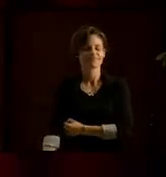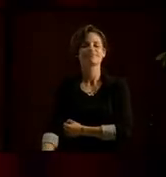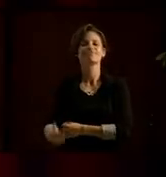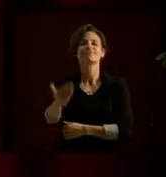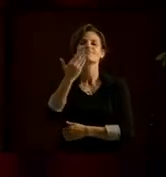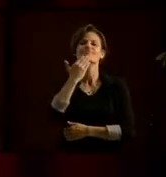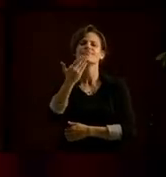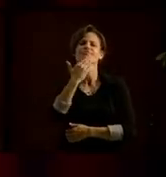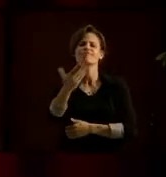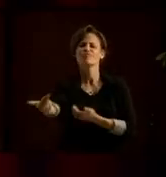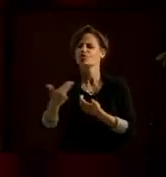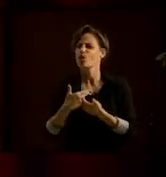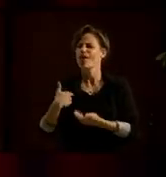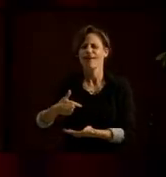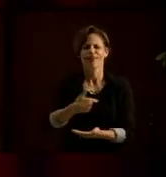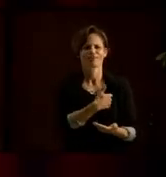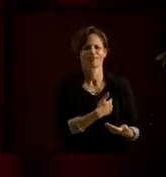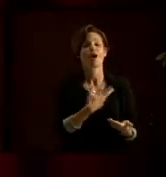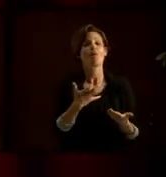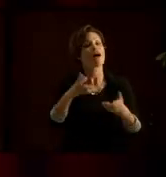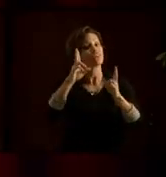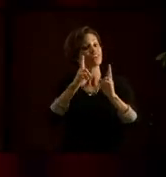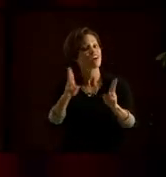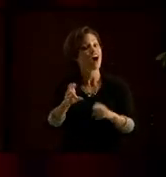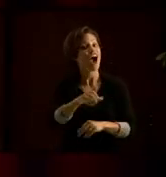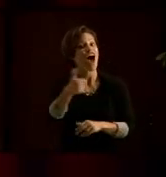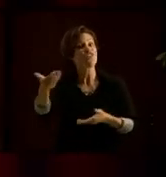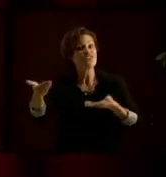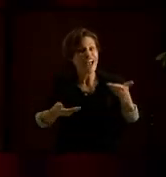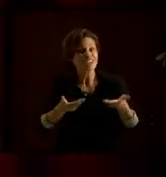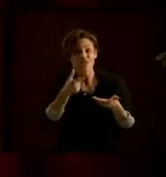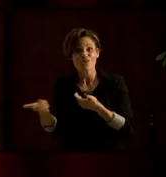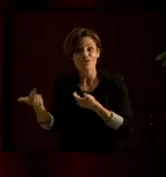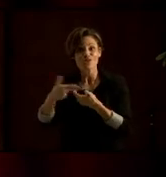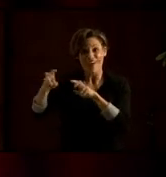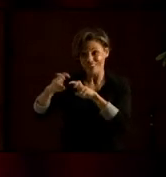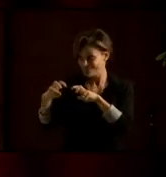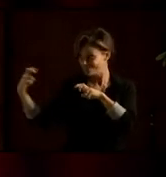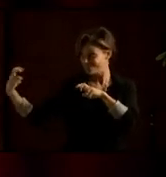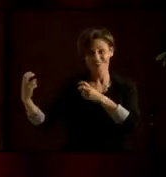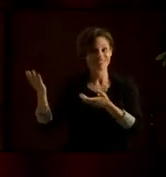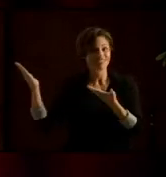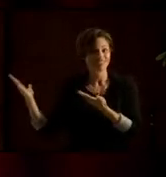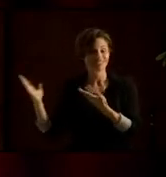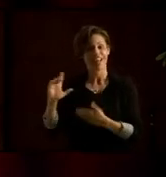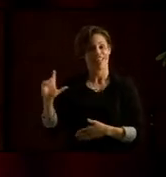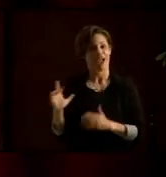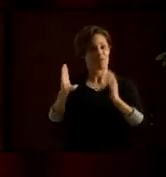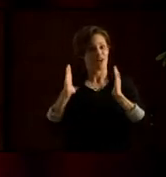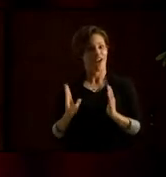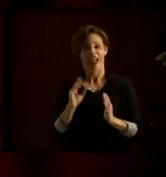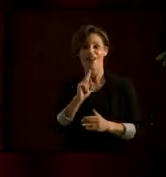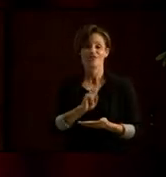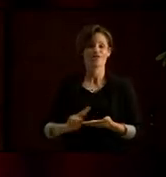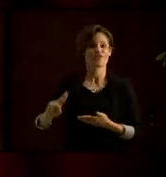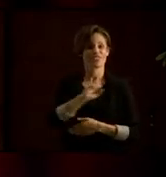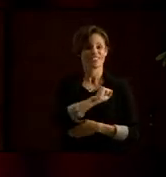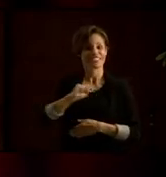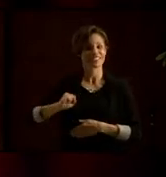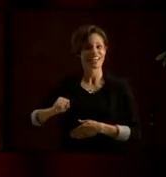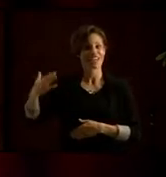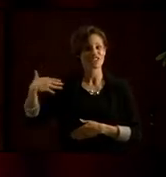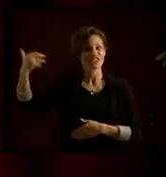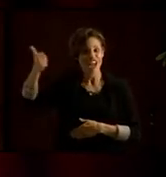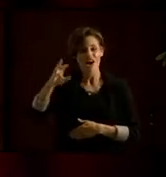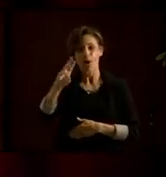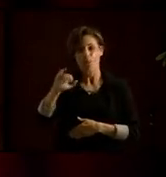Thank you for joining us. I'd also like to acknowledge our other guests joining us on stage. We have our librarian and University Senate Chair,